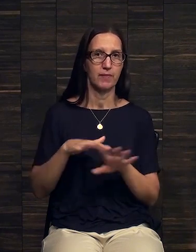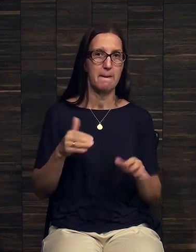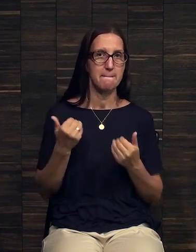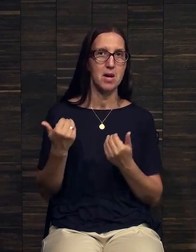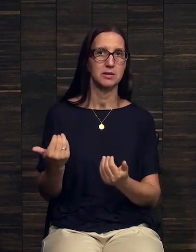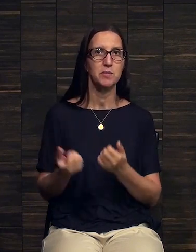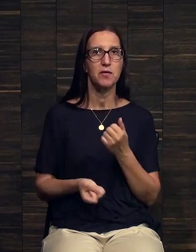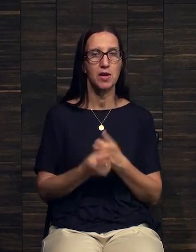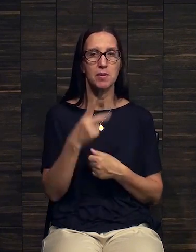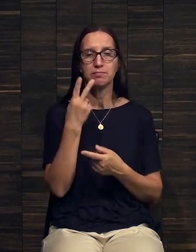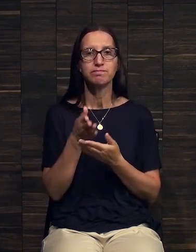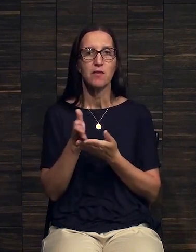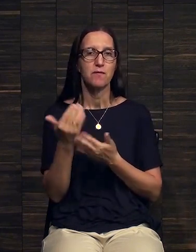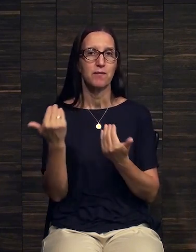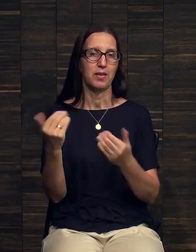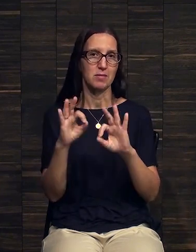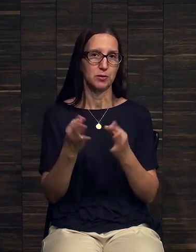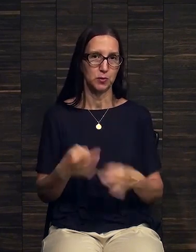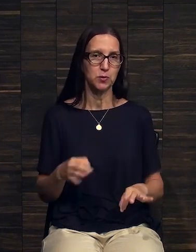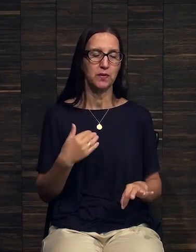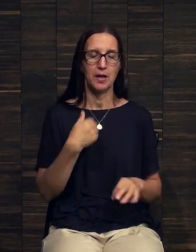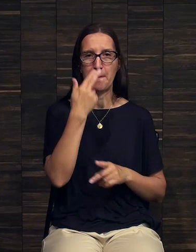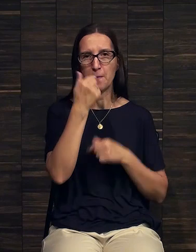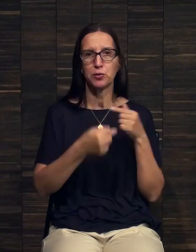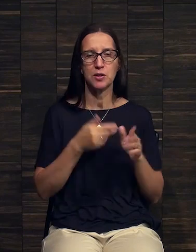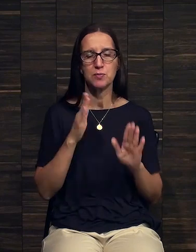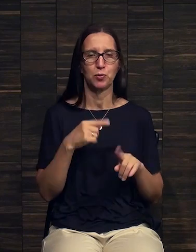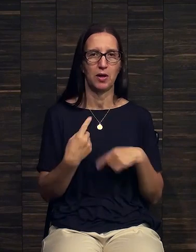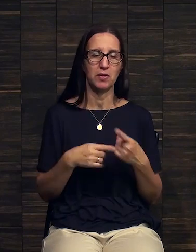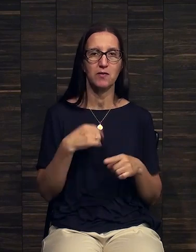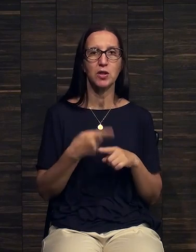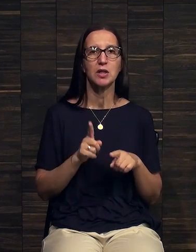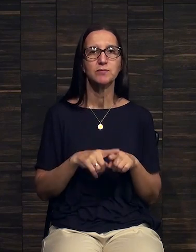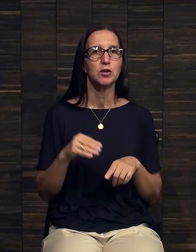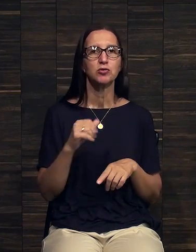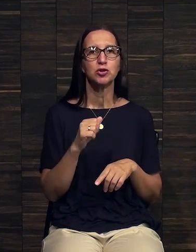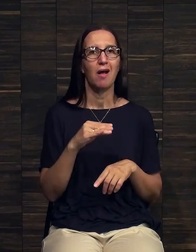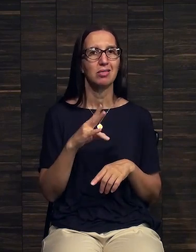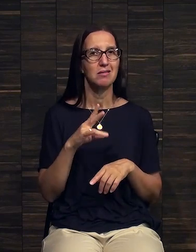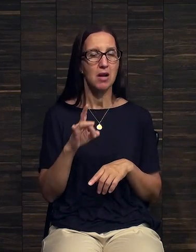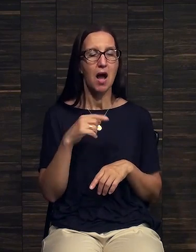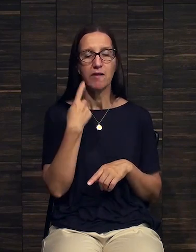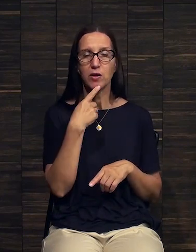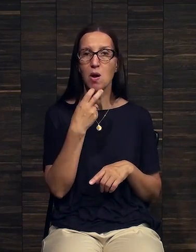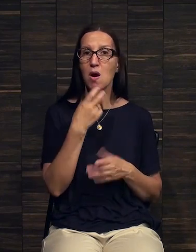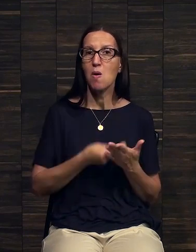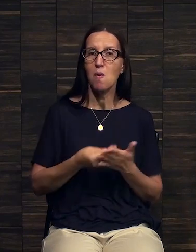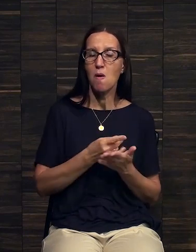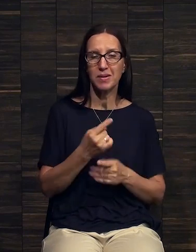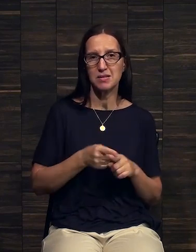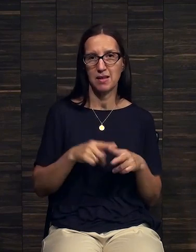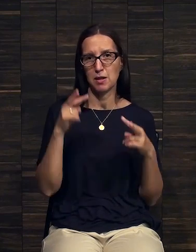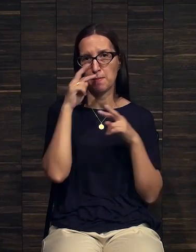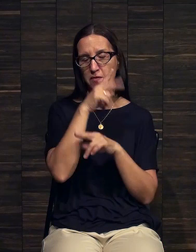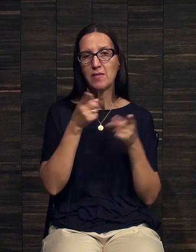they belong to the mass phenomenon, mass art. And sometimes I will be using the word genre,